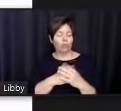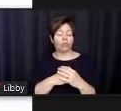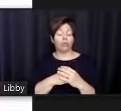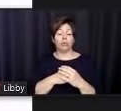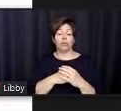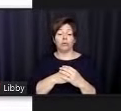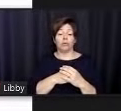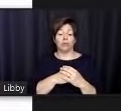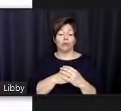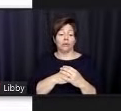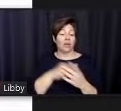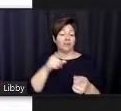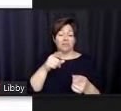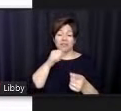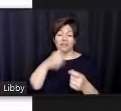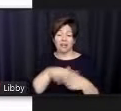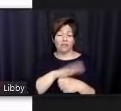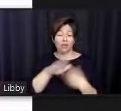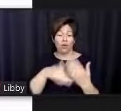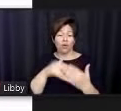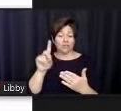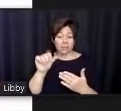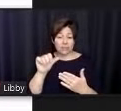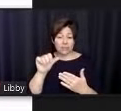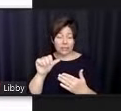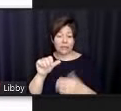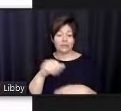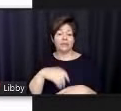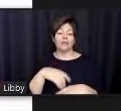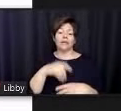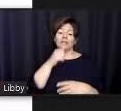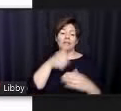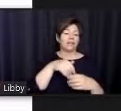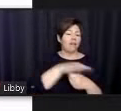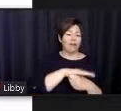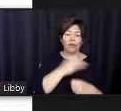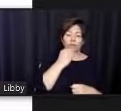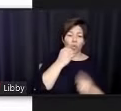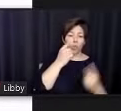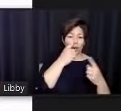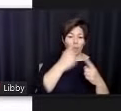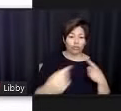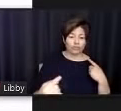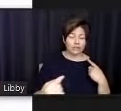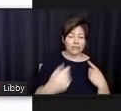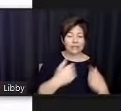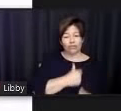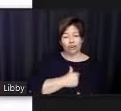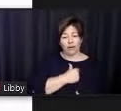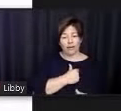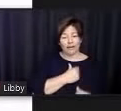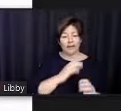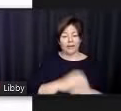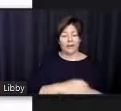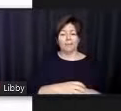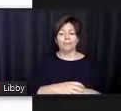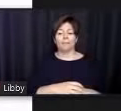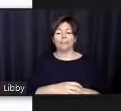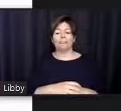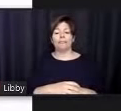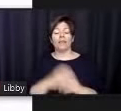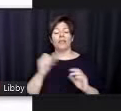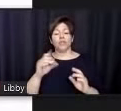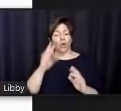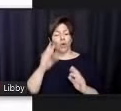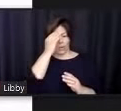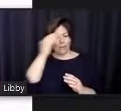it doesn't cover all disabilities because as an individual who has food allergies, it doesn't cover food allergies. And for that, I'm very sorry. Future updates will. So keep